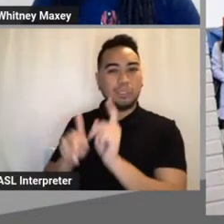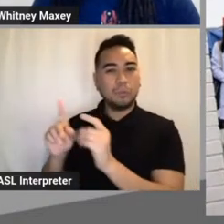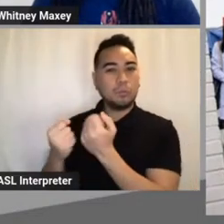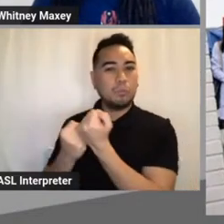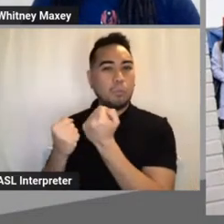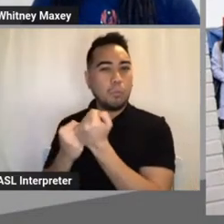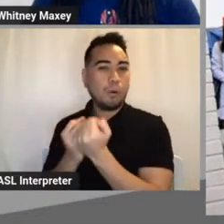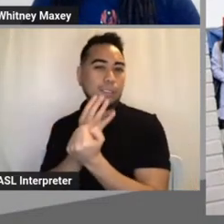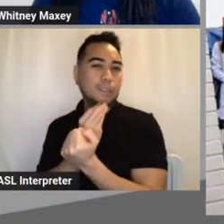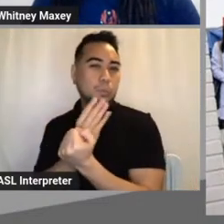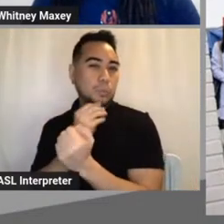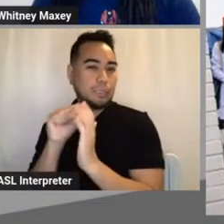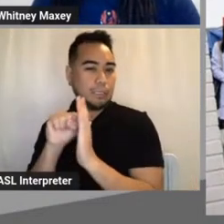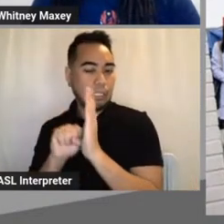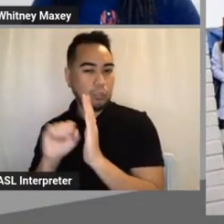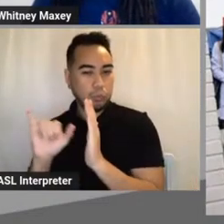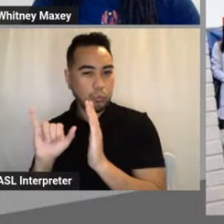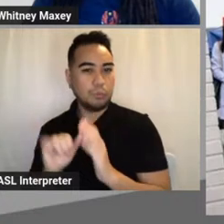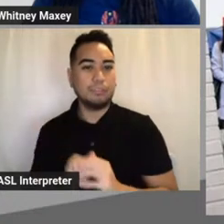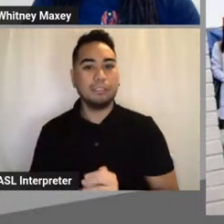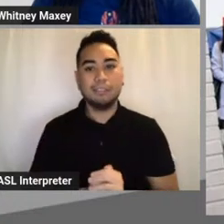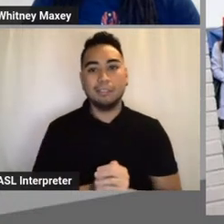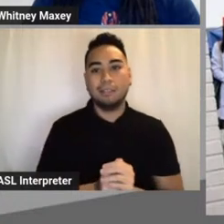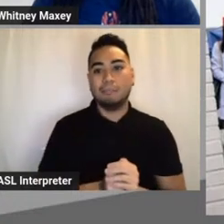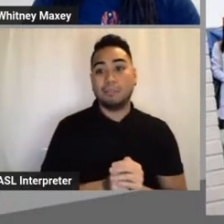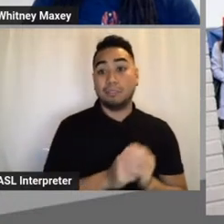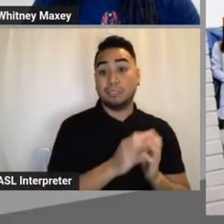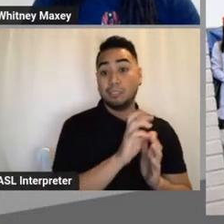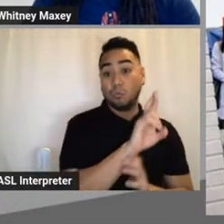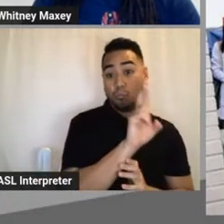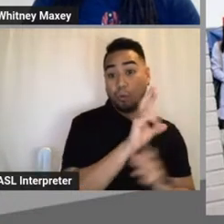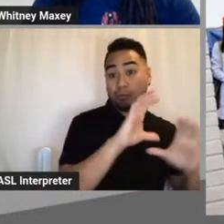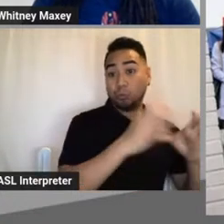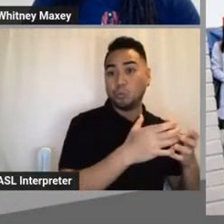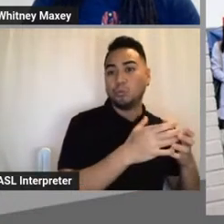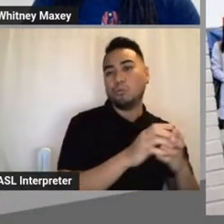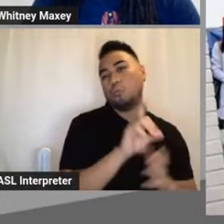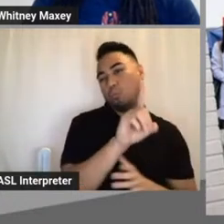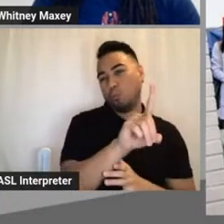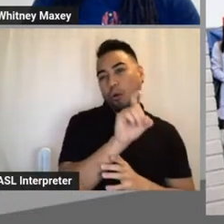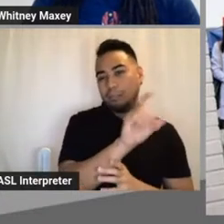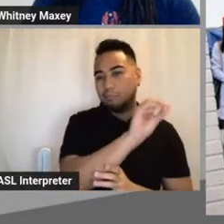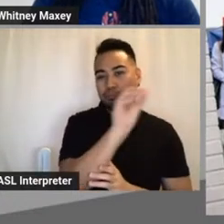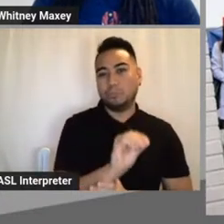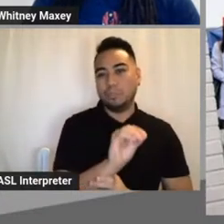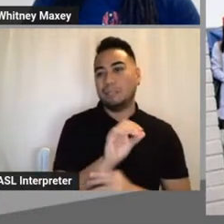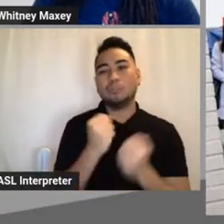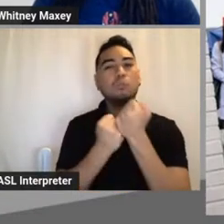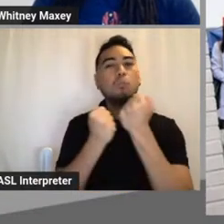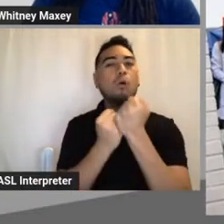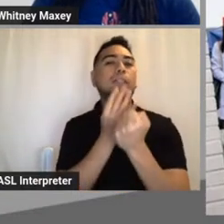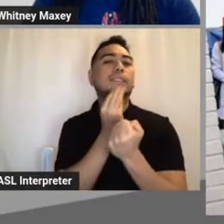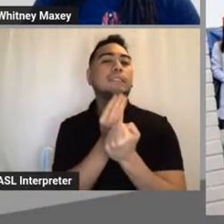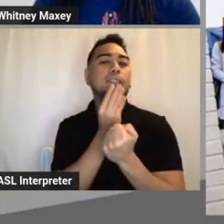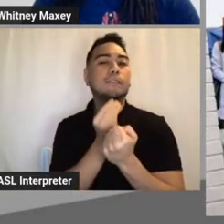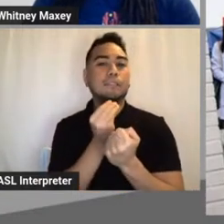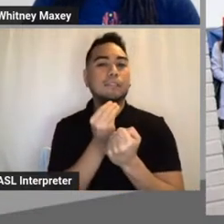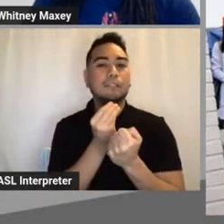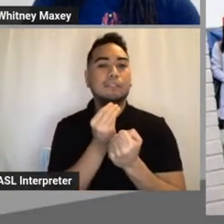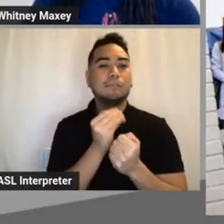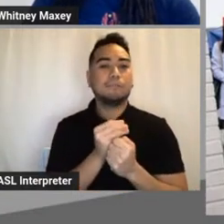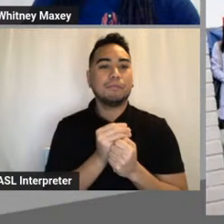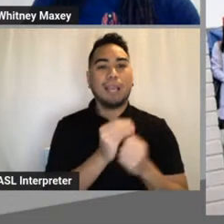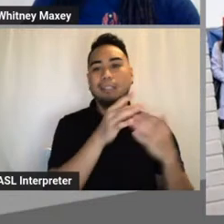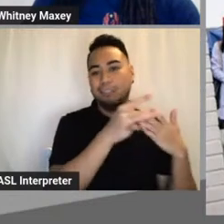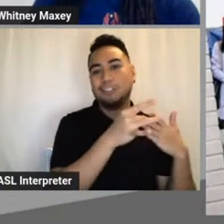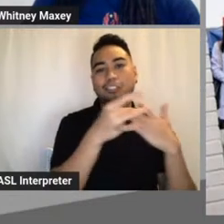Meanwhile, the Republican Party is 100% behind the state of Israel and driving force in